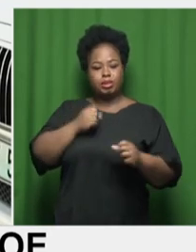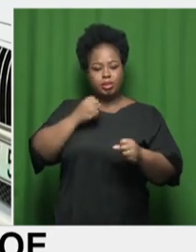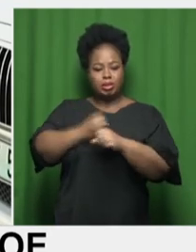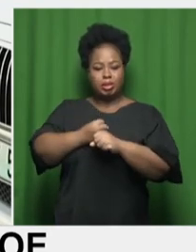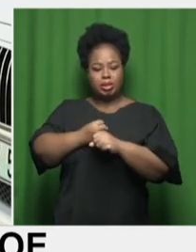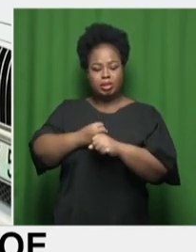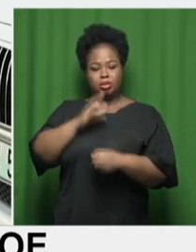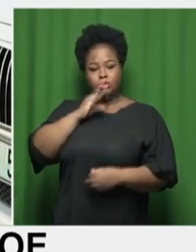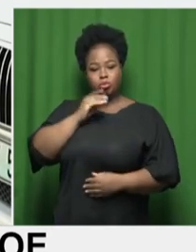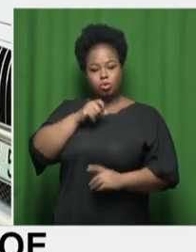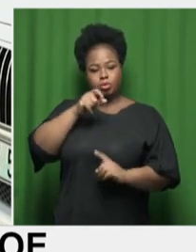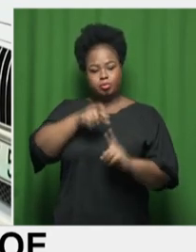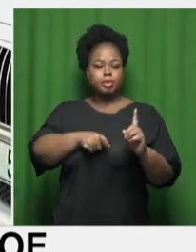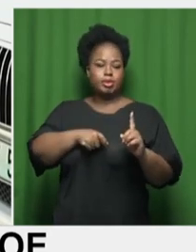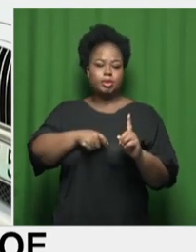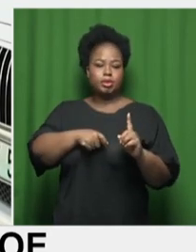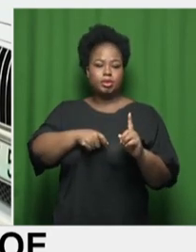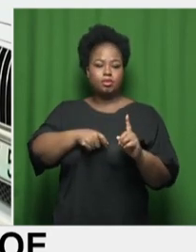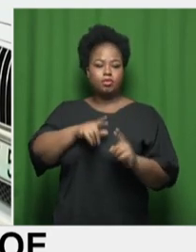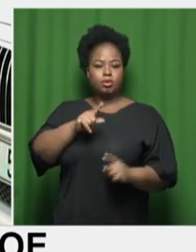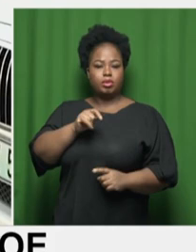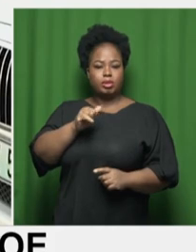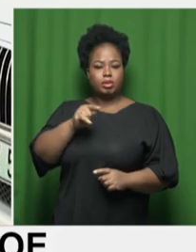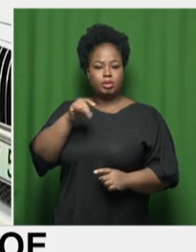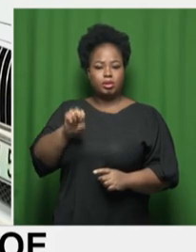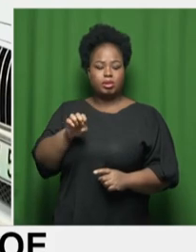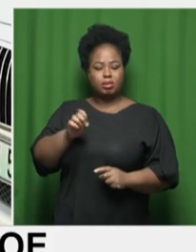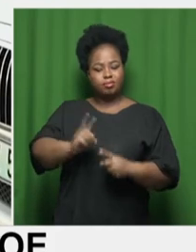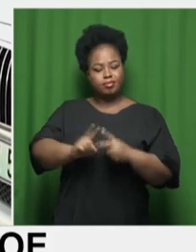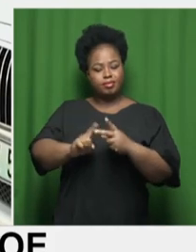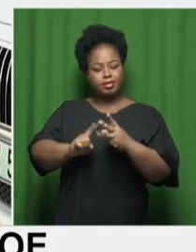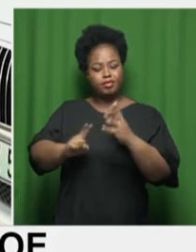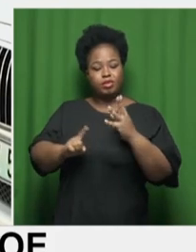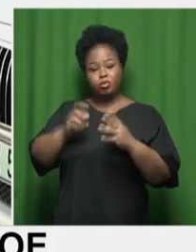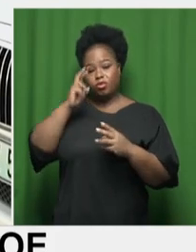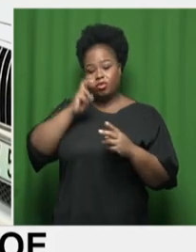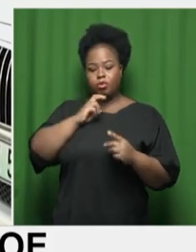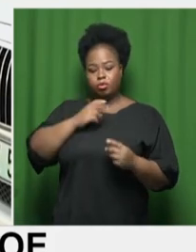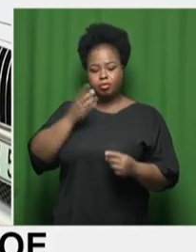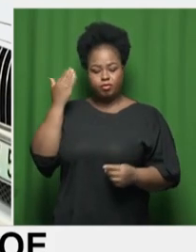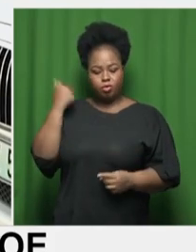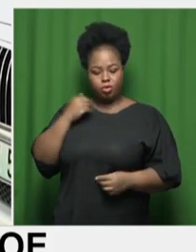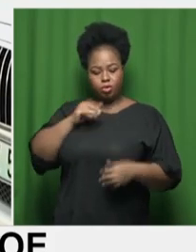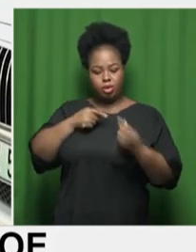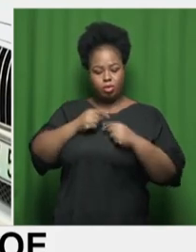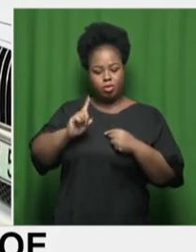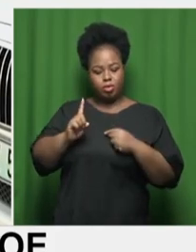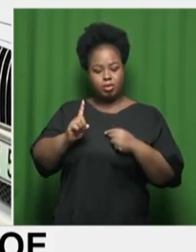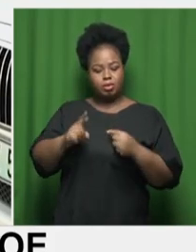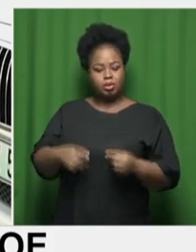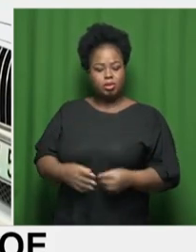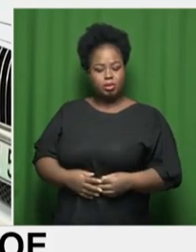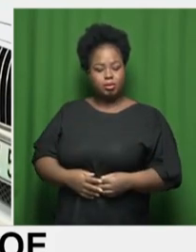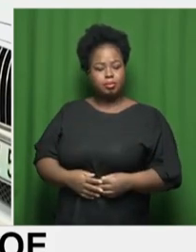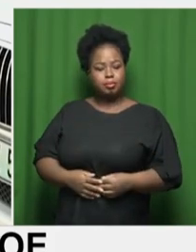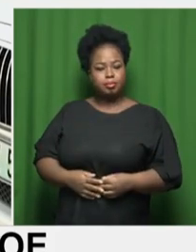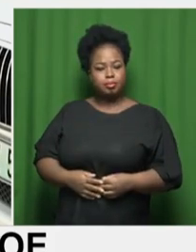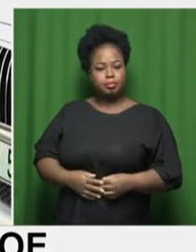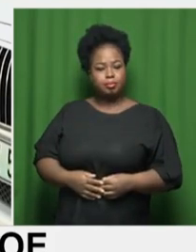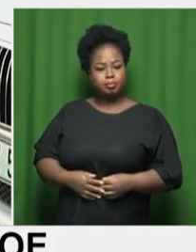the spokesperson of Tate Makgoe in various portfolios, and he was talking about his